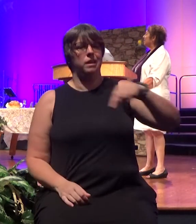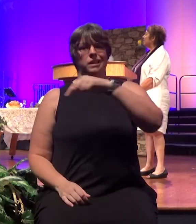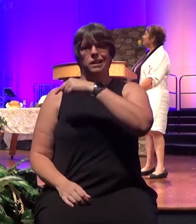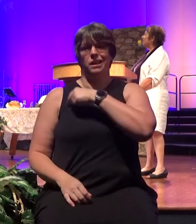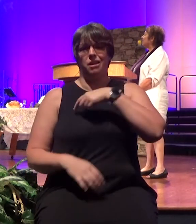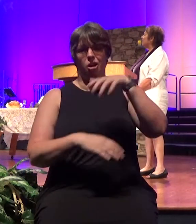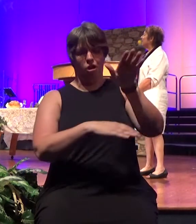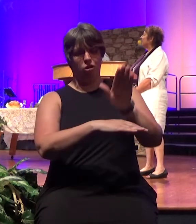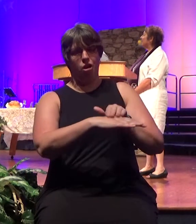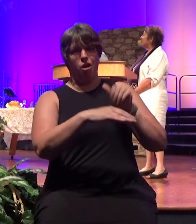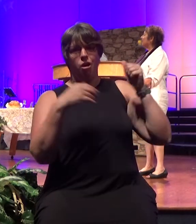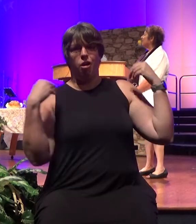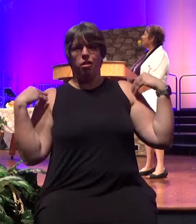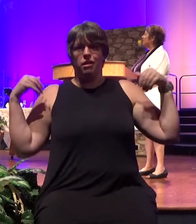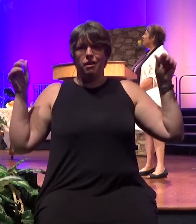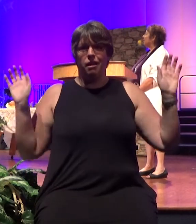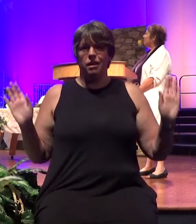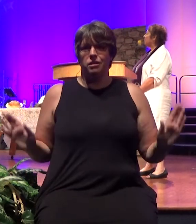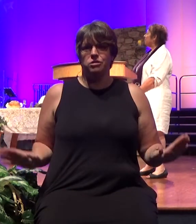angels.